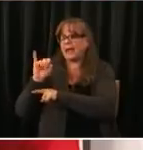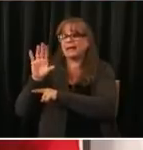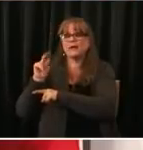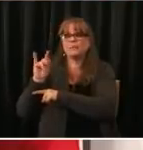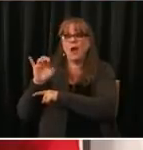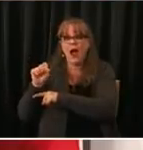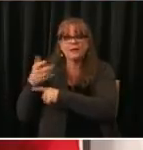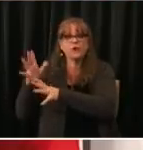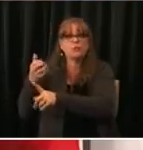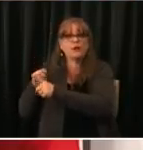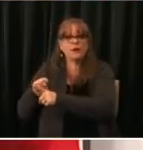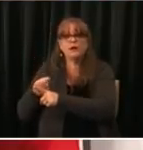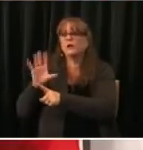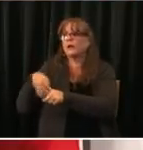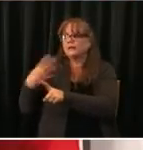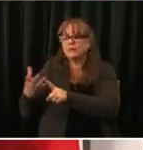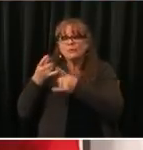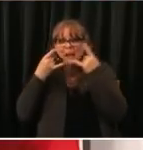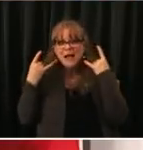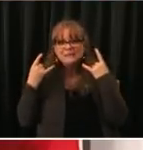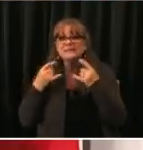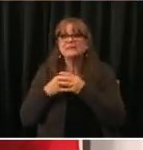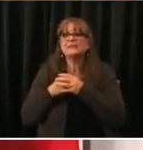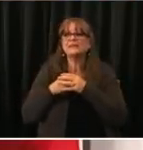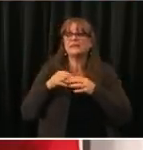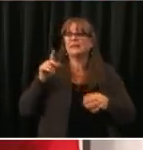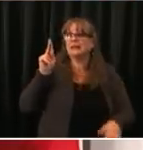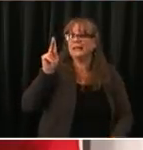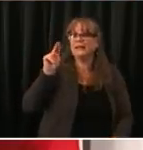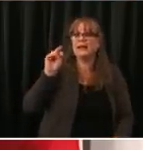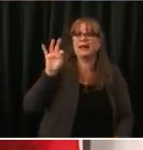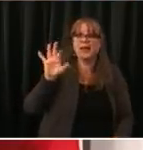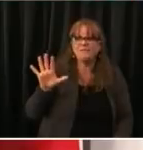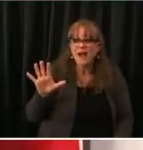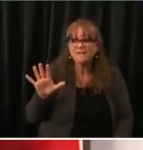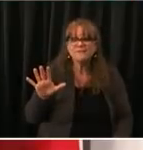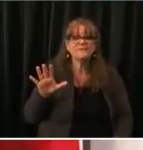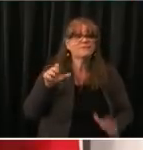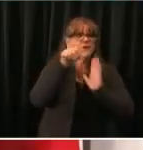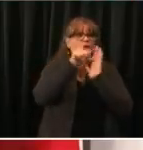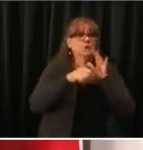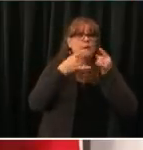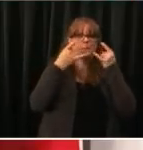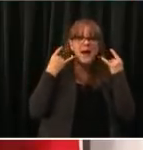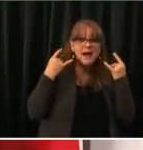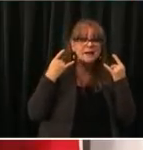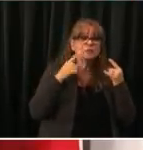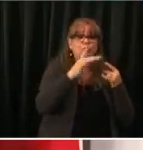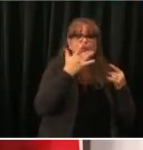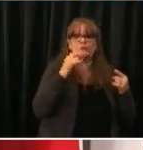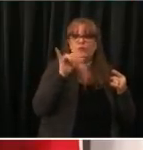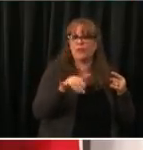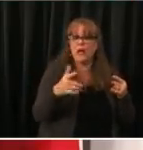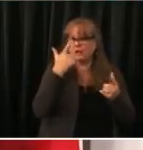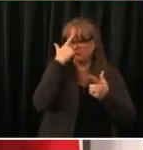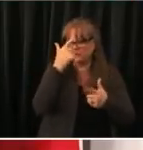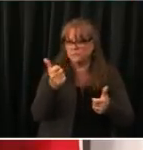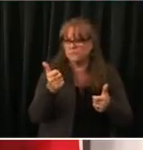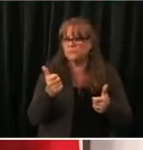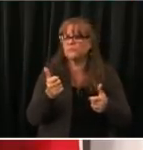both KN95 masks if teachers want to wear them, surgical masks if they'd rather wear that. It includes symptom screening